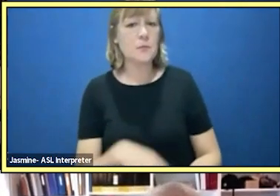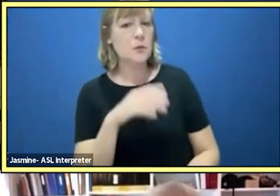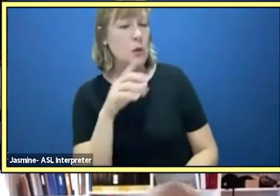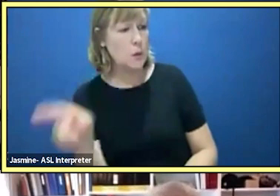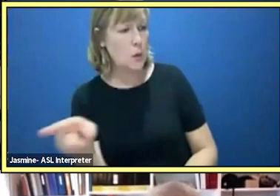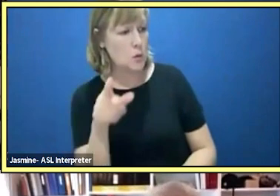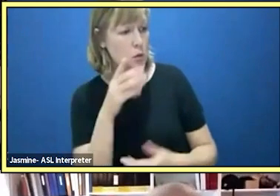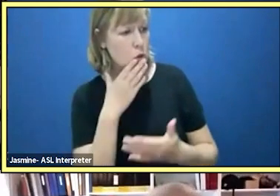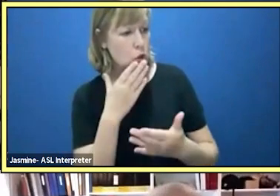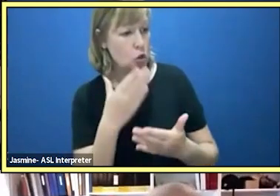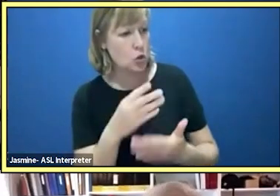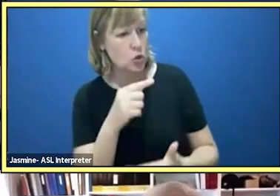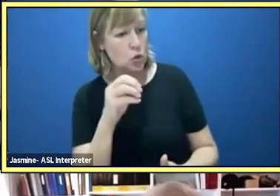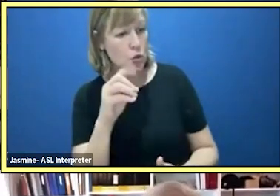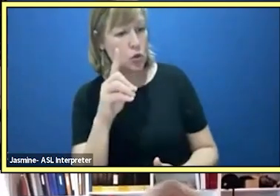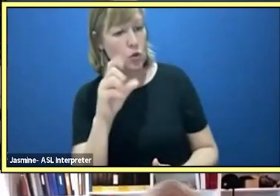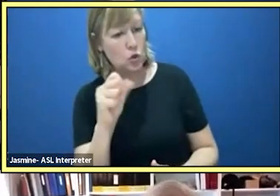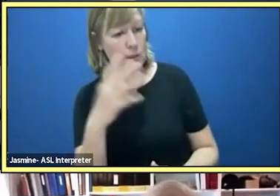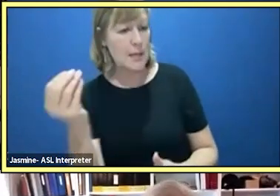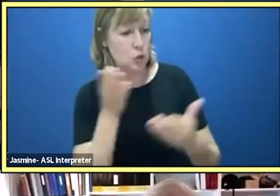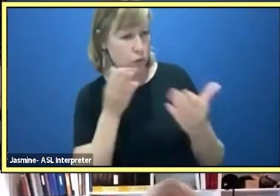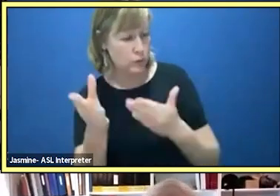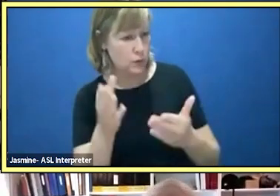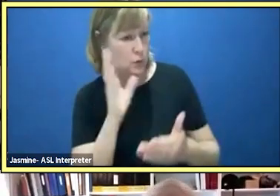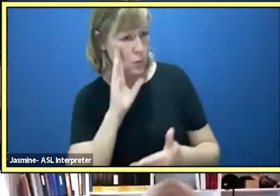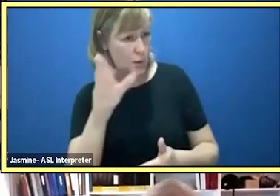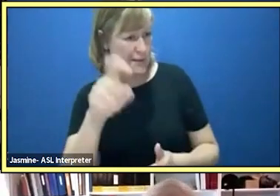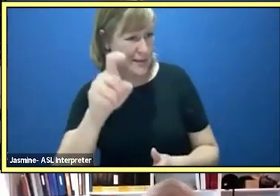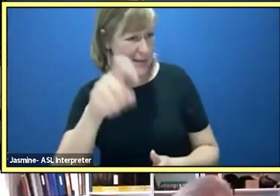Where are the slides located again, please?